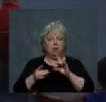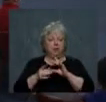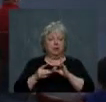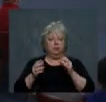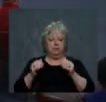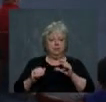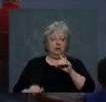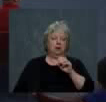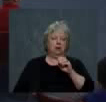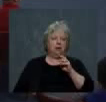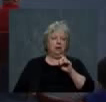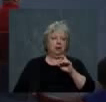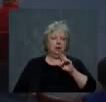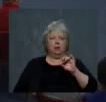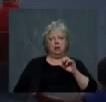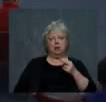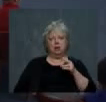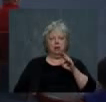Deborah Borland.